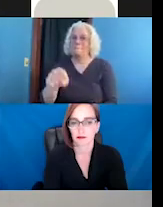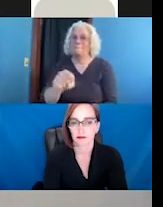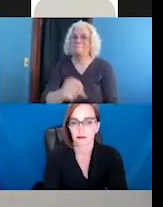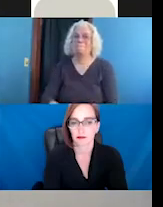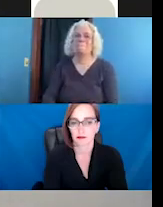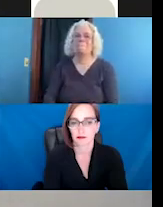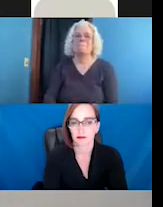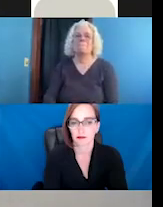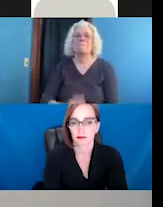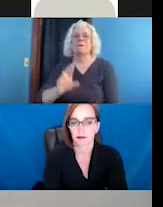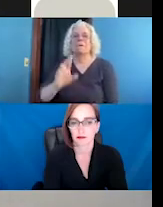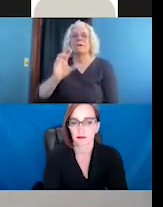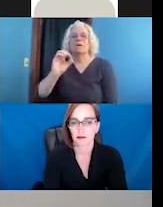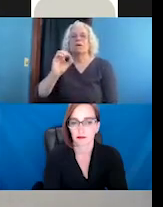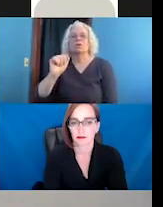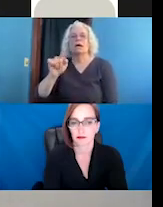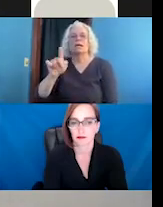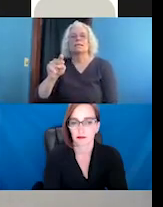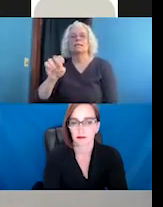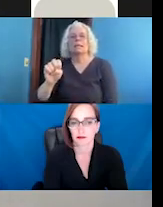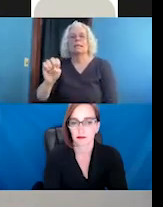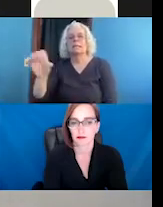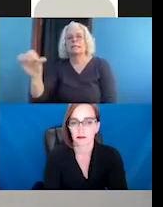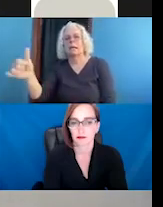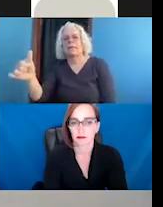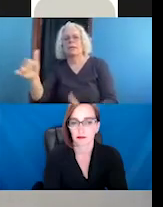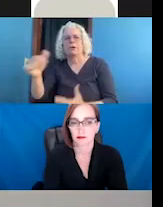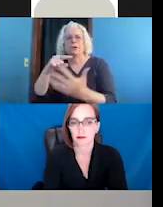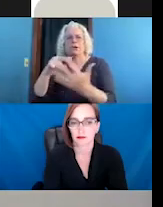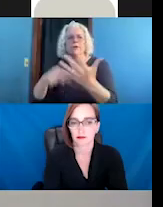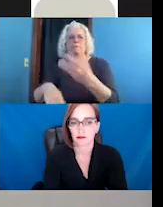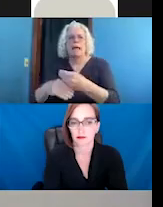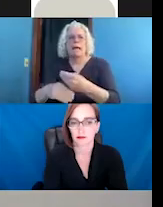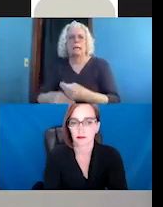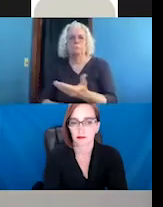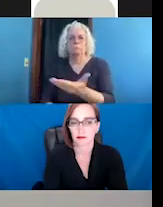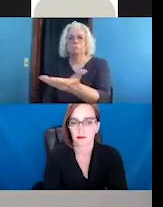Rosalind, as our host, anything else to be added there?